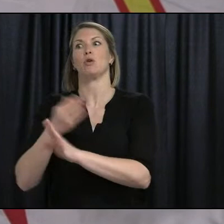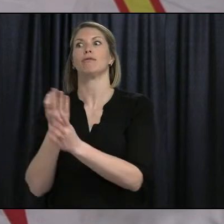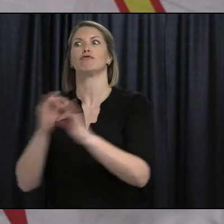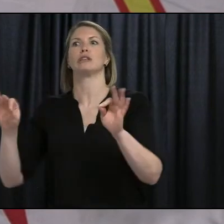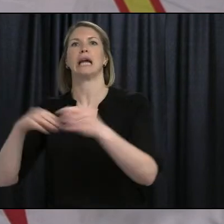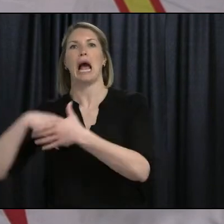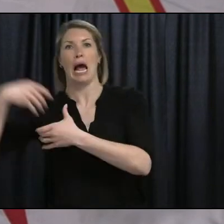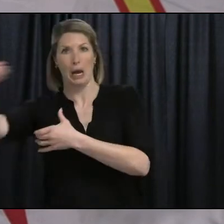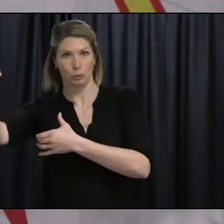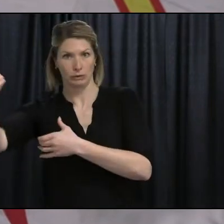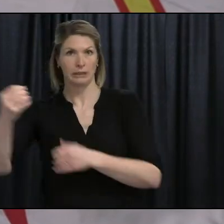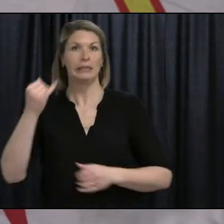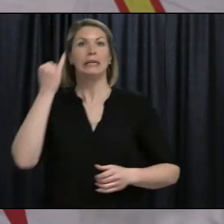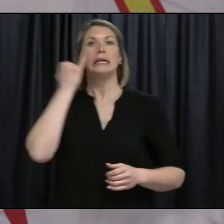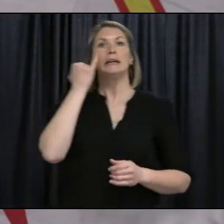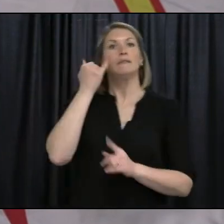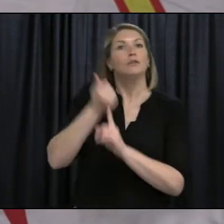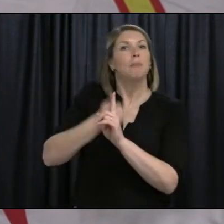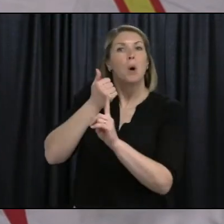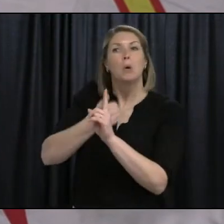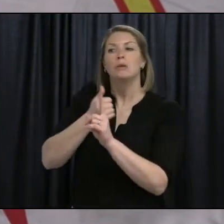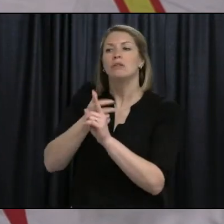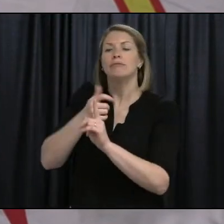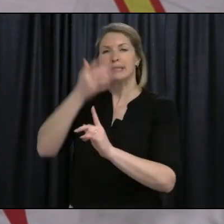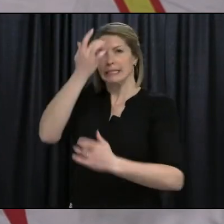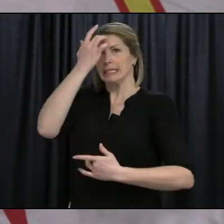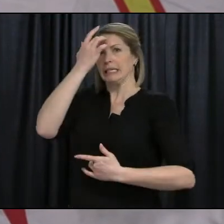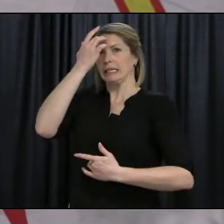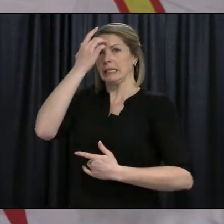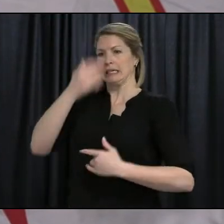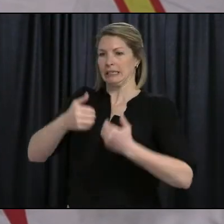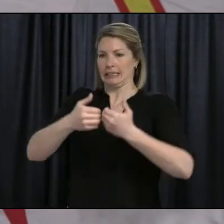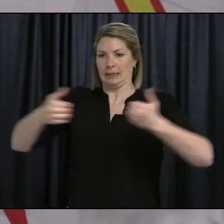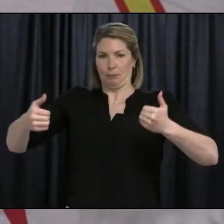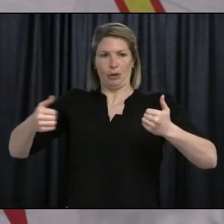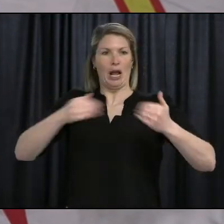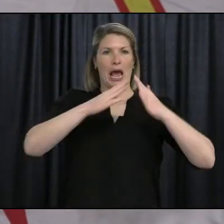bathroom and no contact with anyone else in the dwelling.